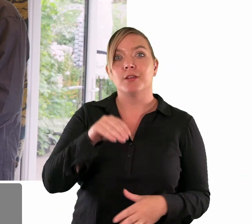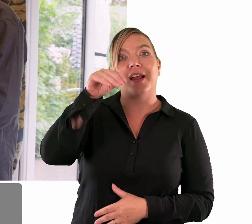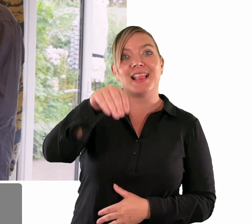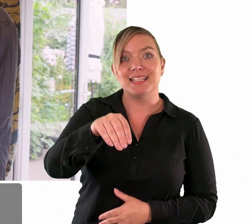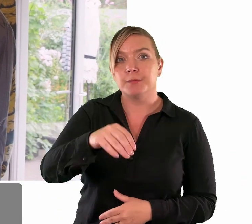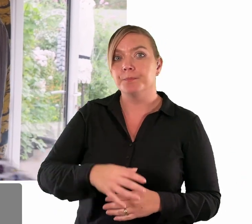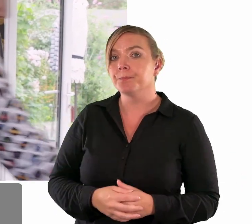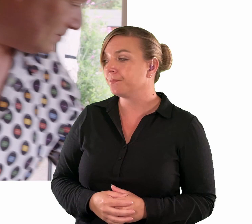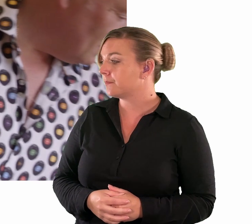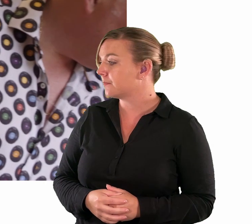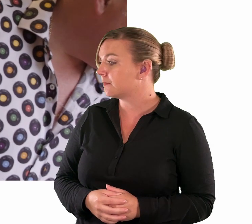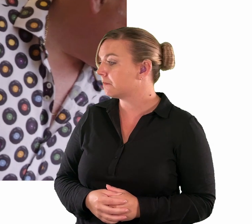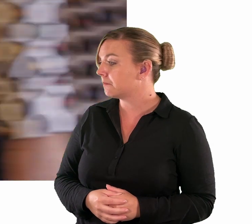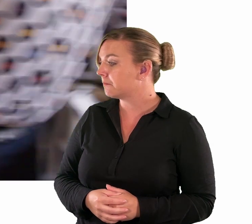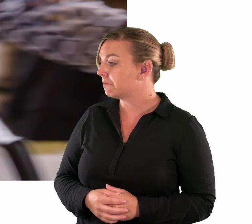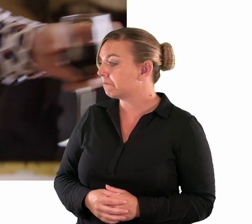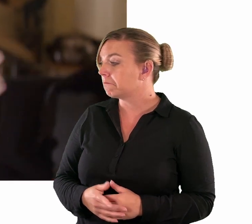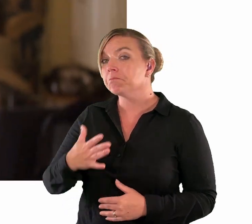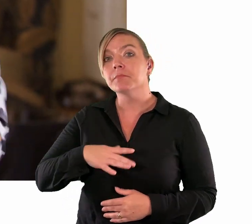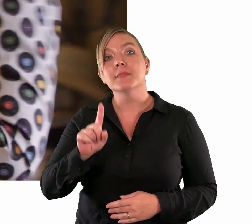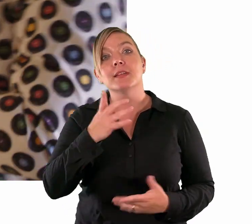And, do you know what?